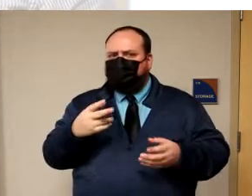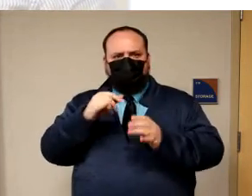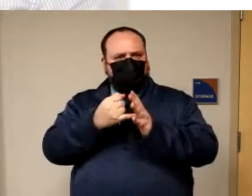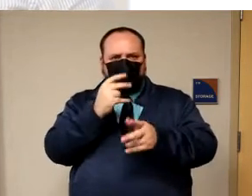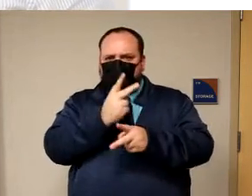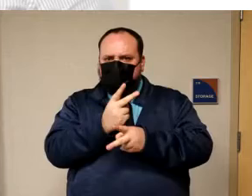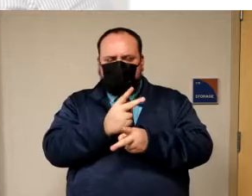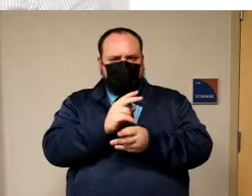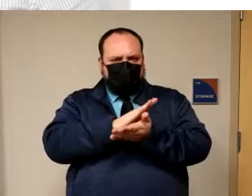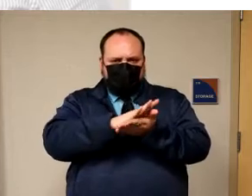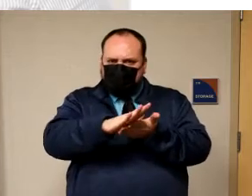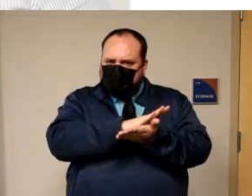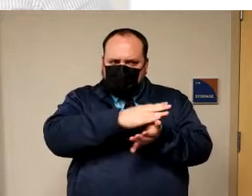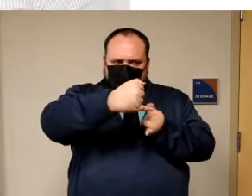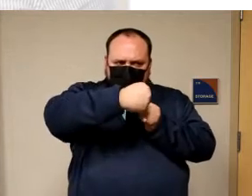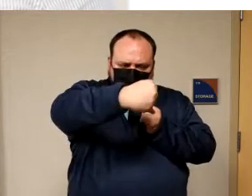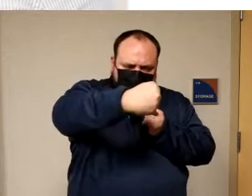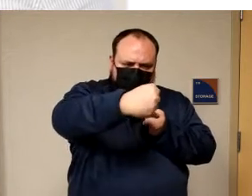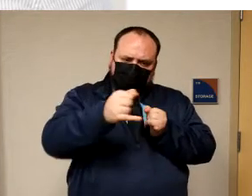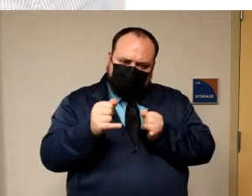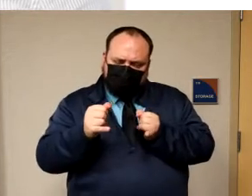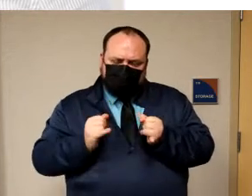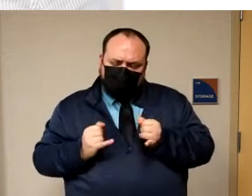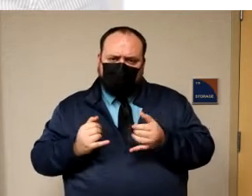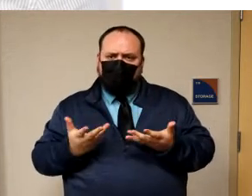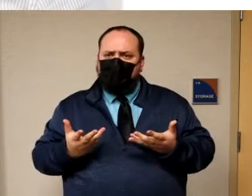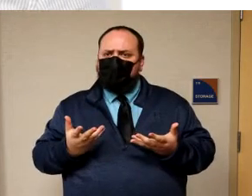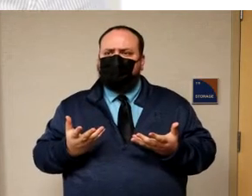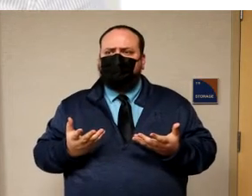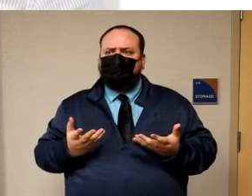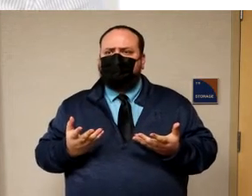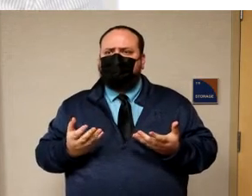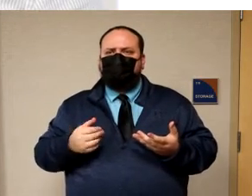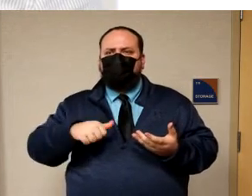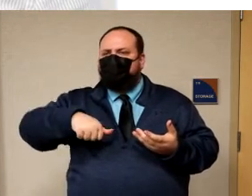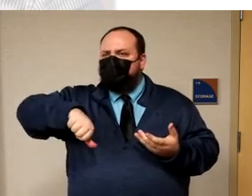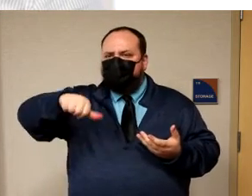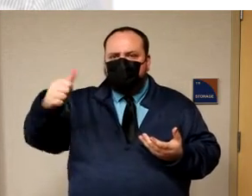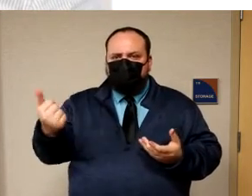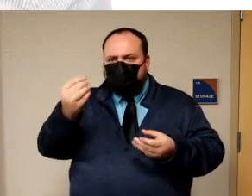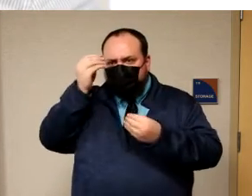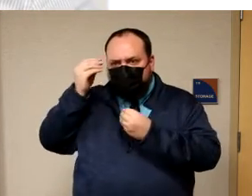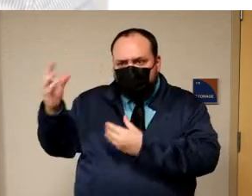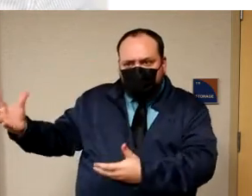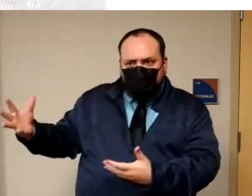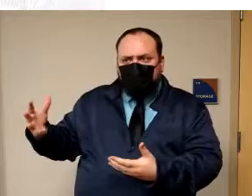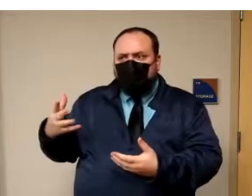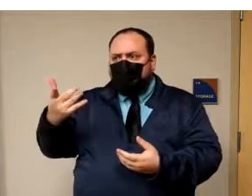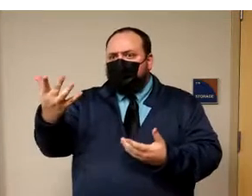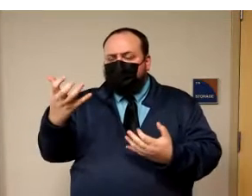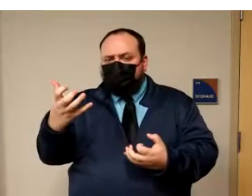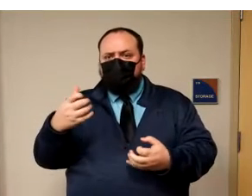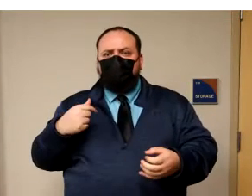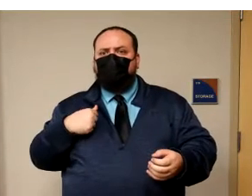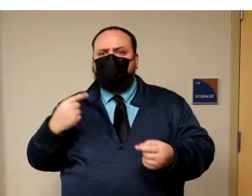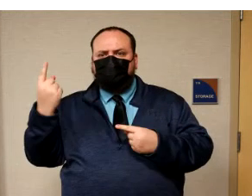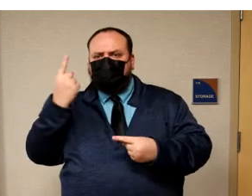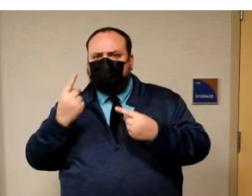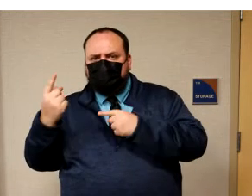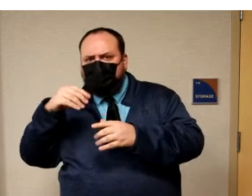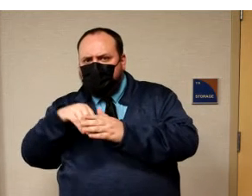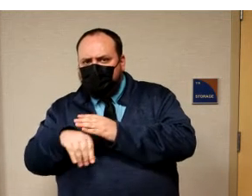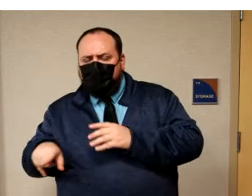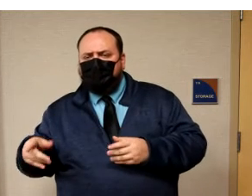lines in general? Any other input or feedback you would like for us to take into consideration as